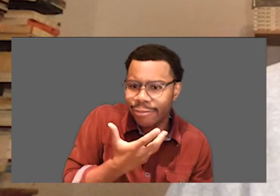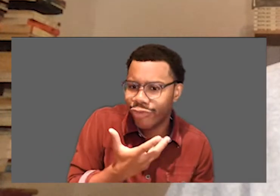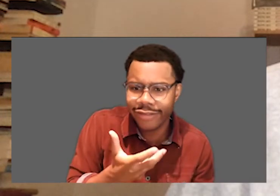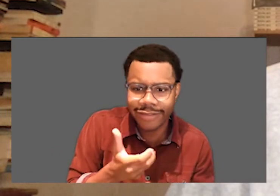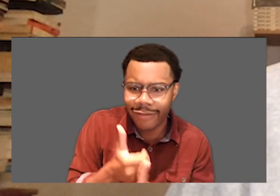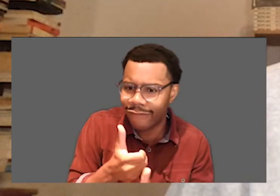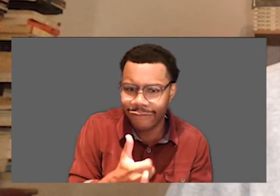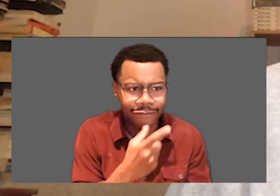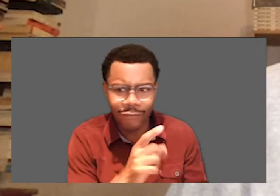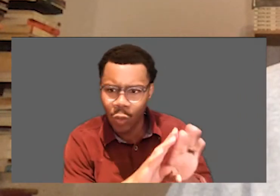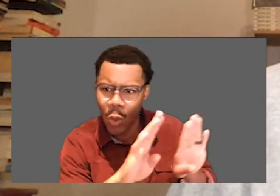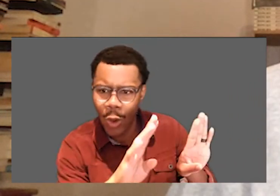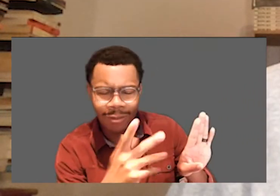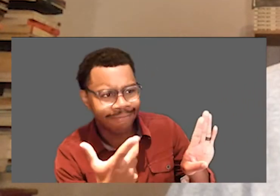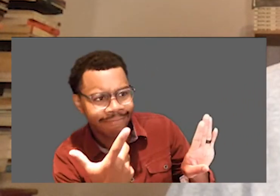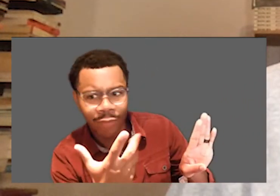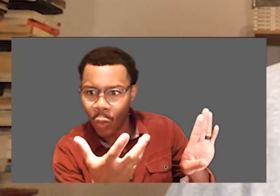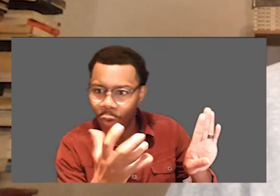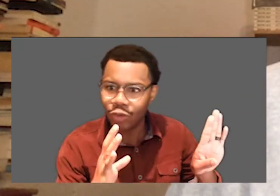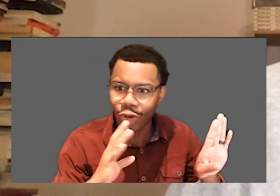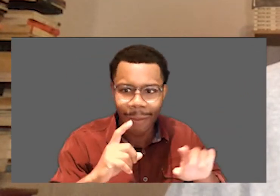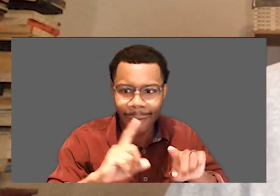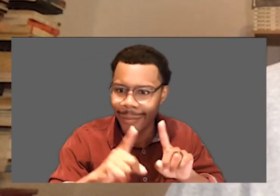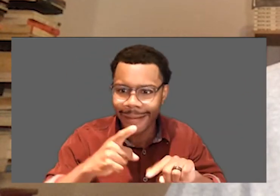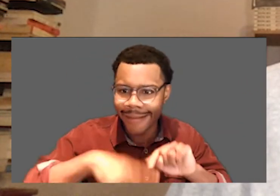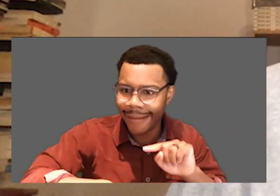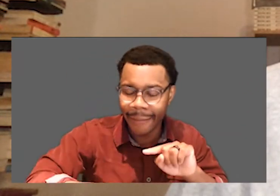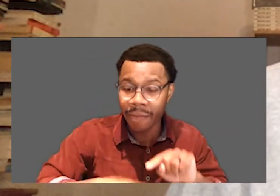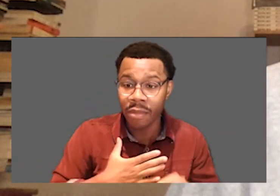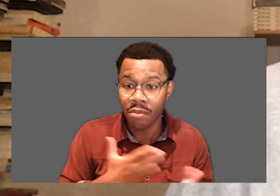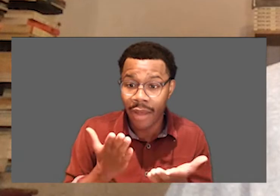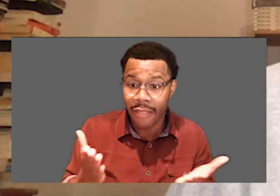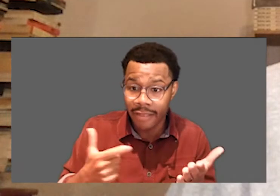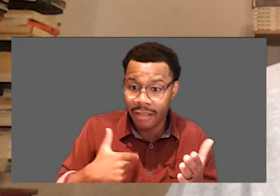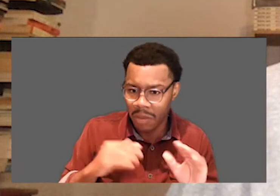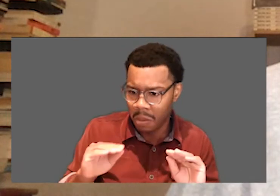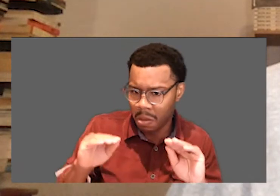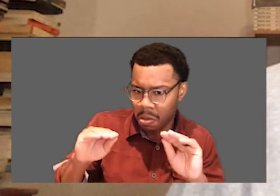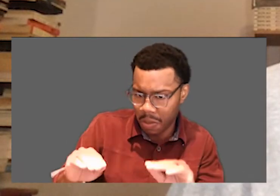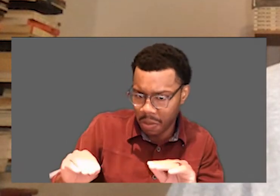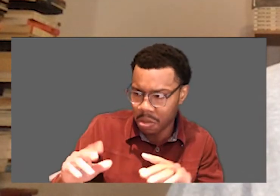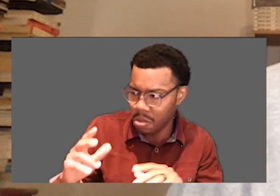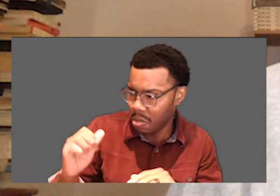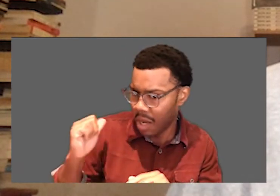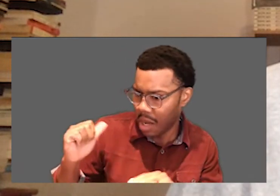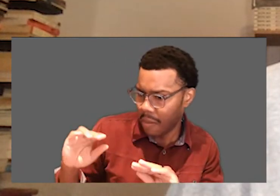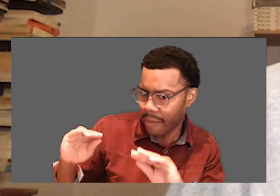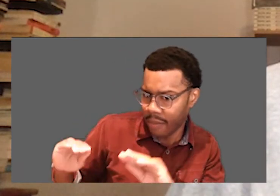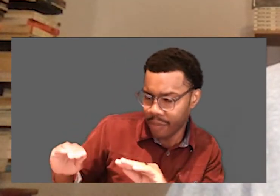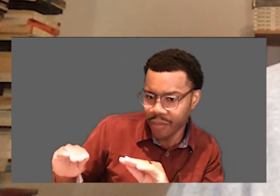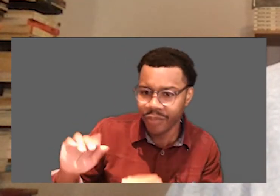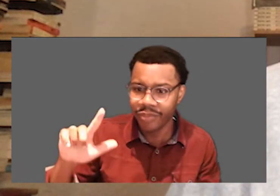could never quite relieve itself. I put my things down and the metal racked behind me. The